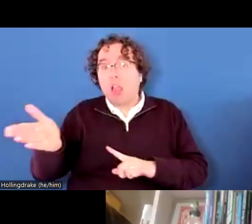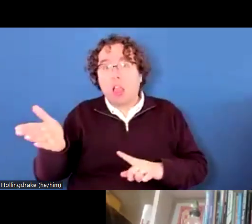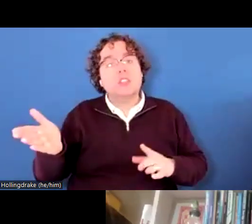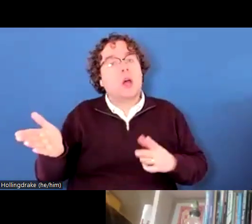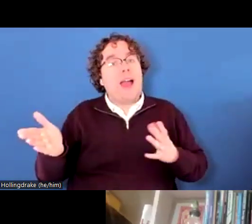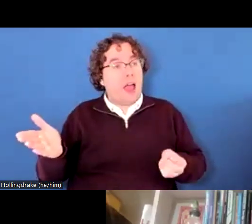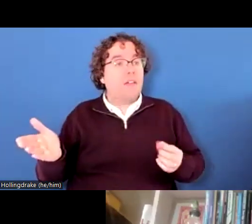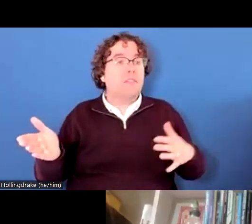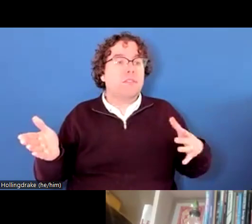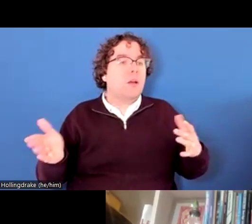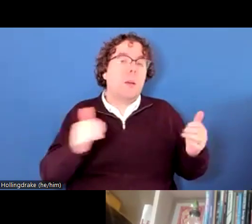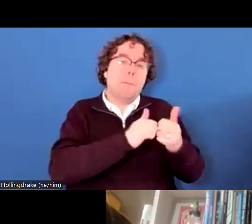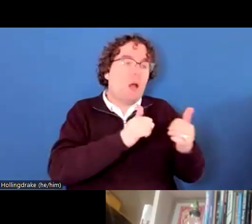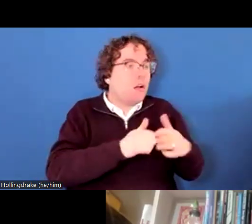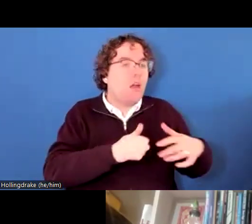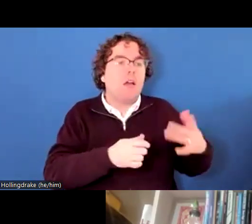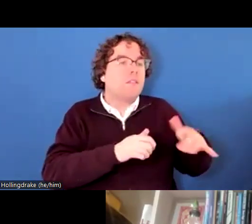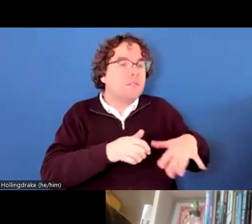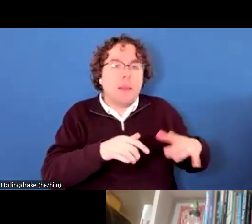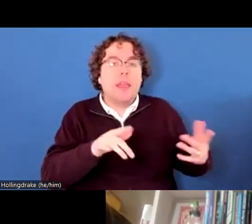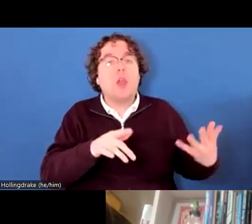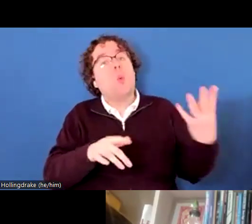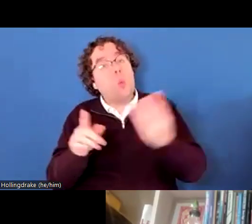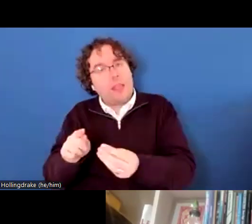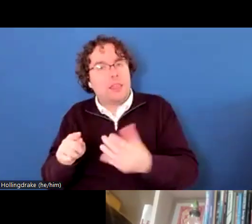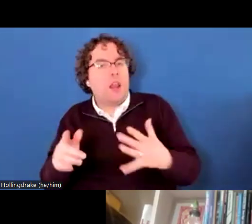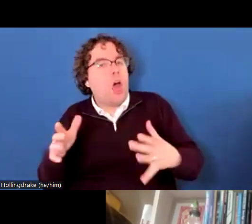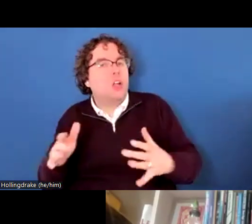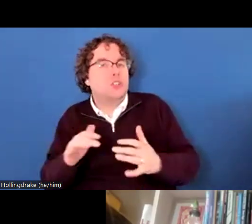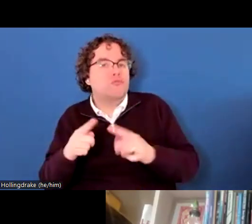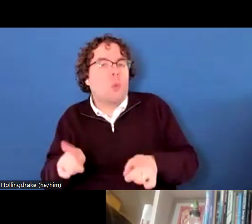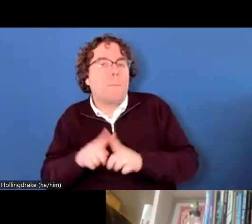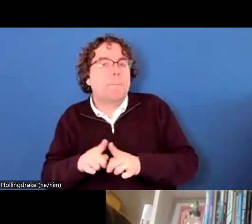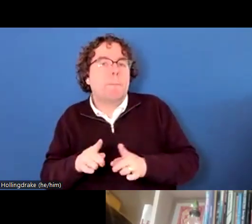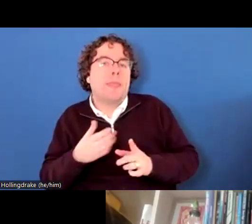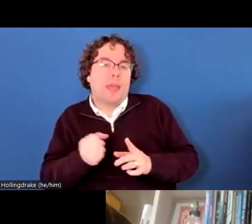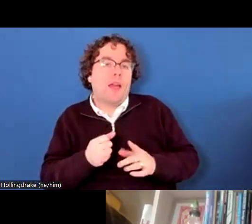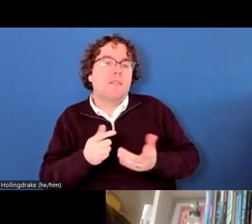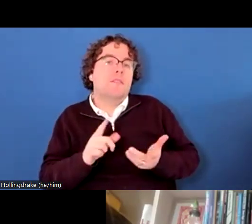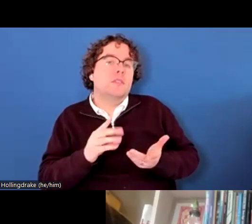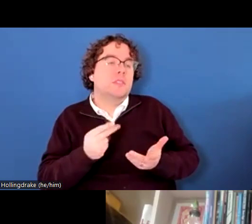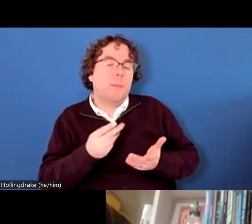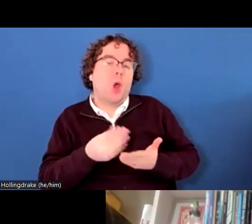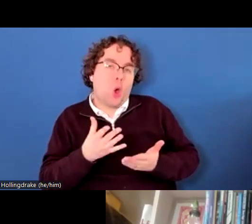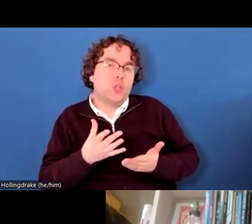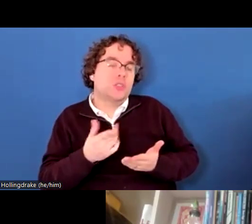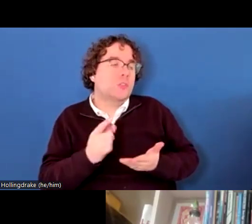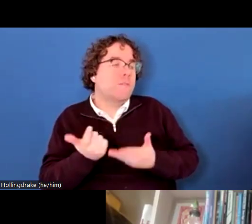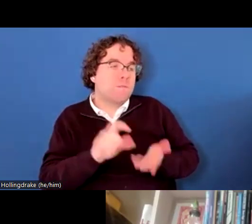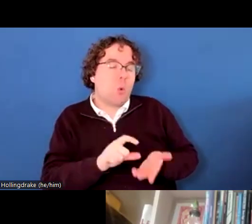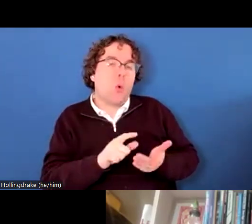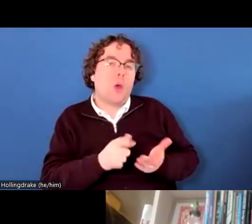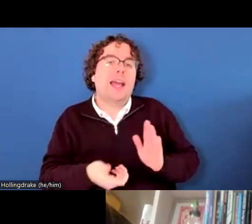room, things like that. We do offer some costs towards the childcare costs, additional childcare costs whilst